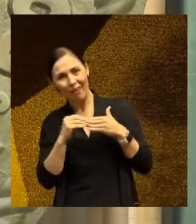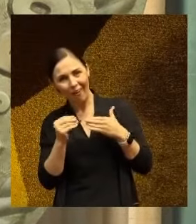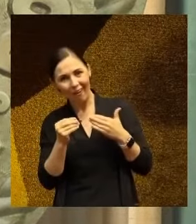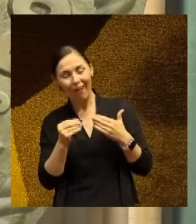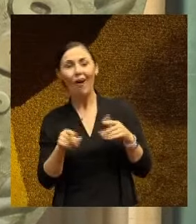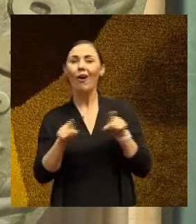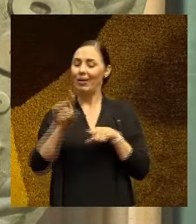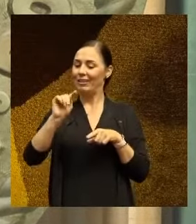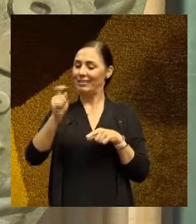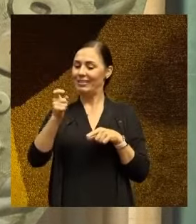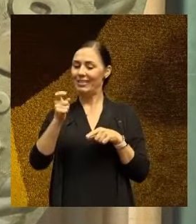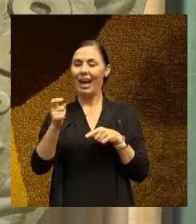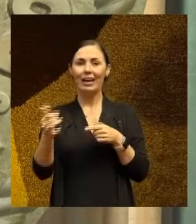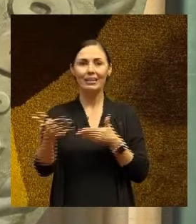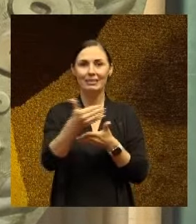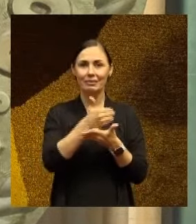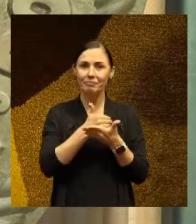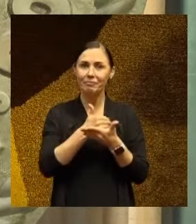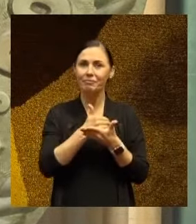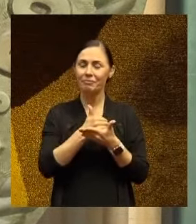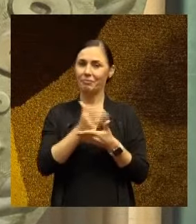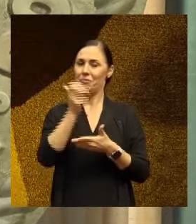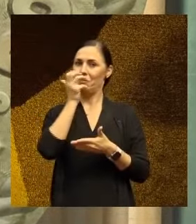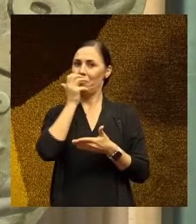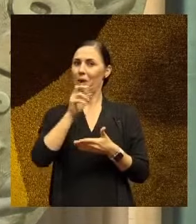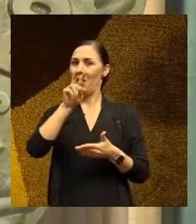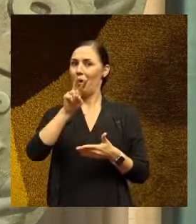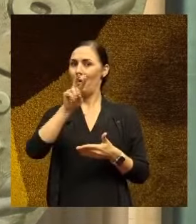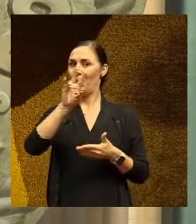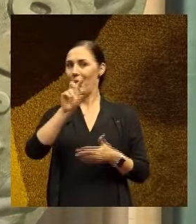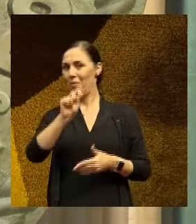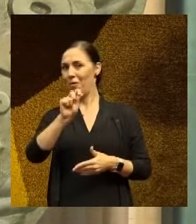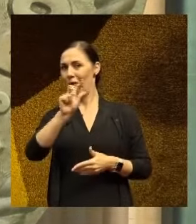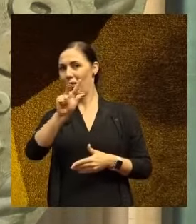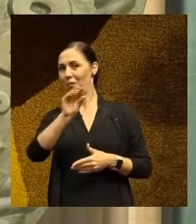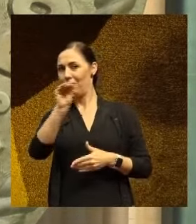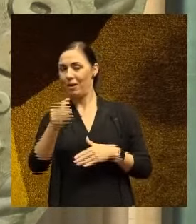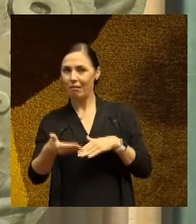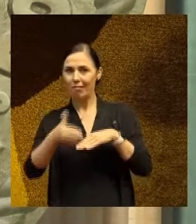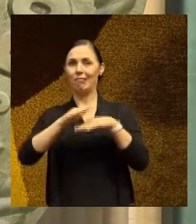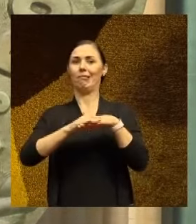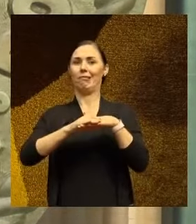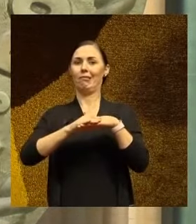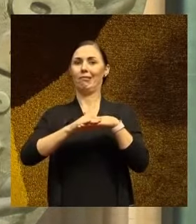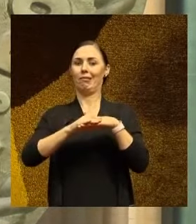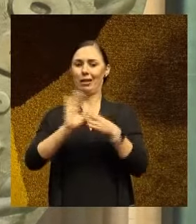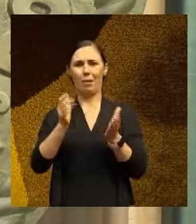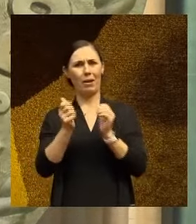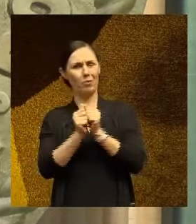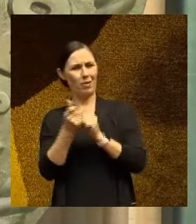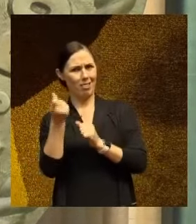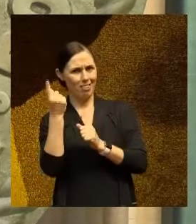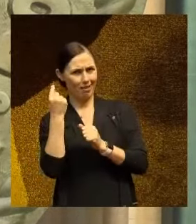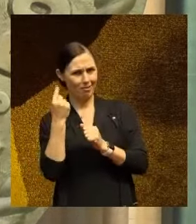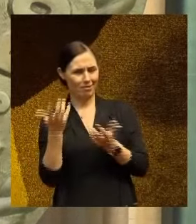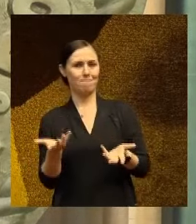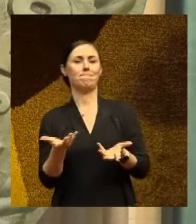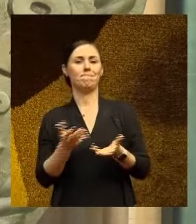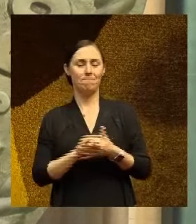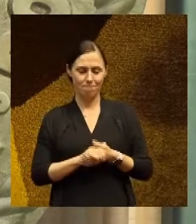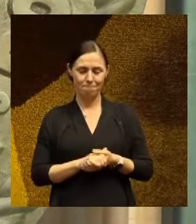by an astounding 27.3% over last year's totals. That's a